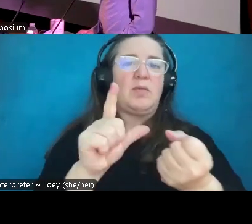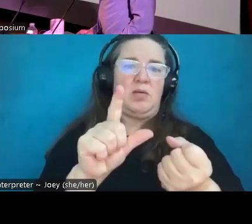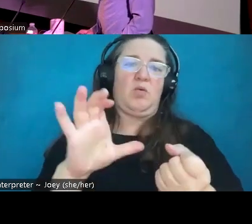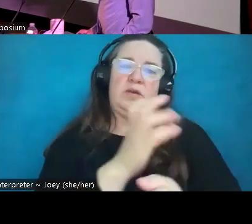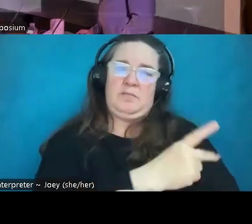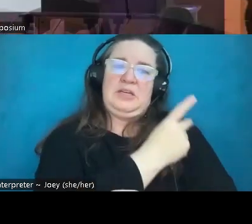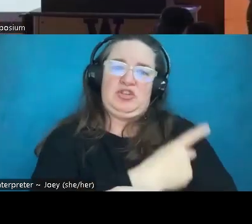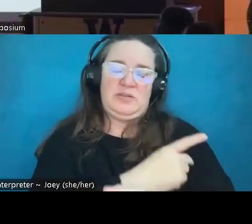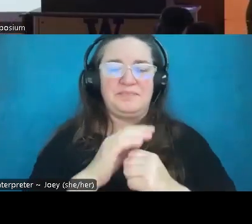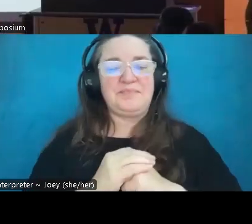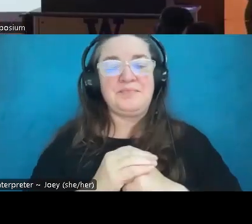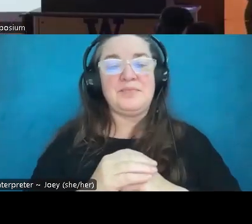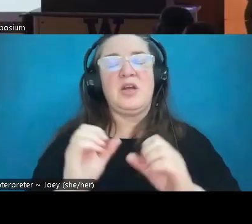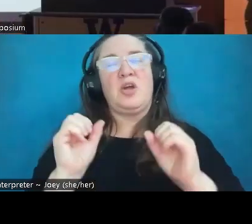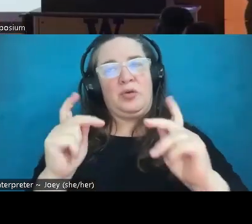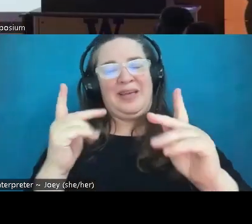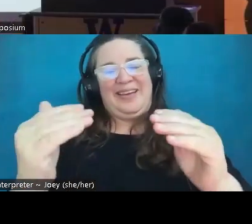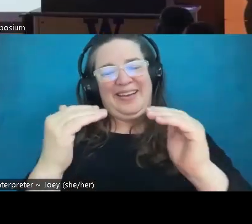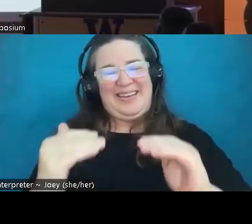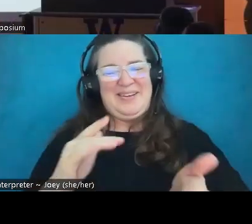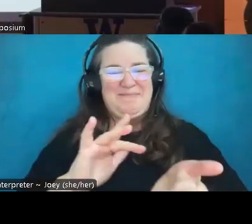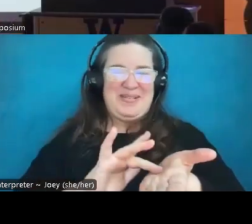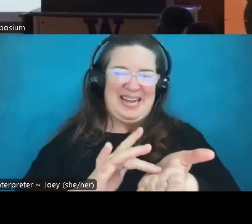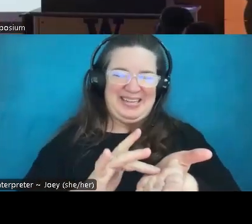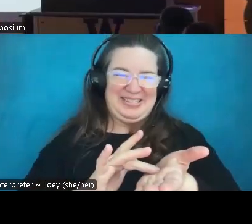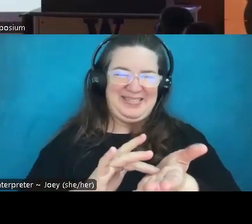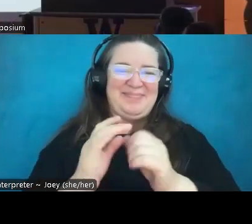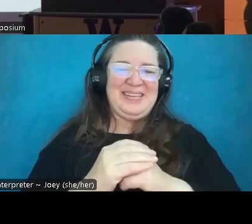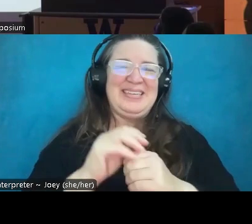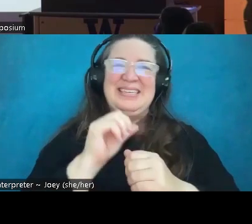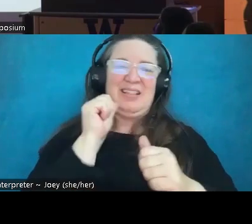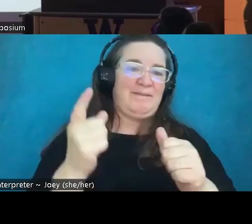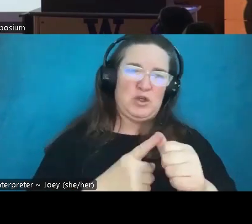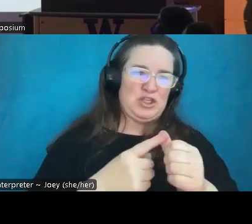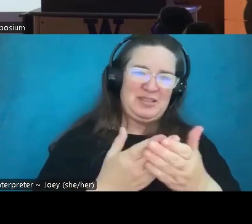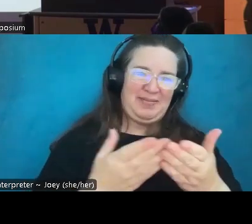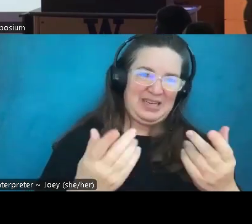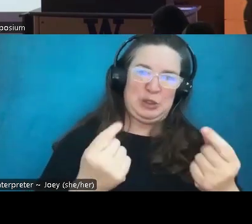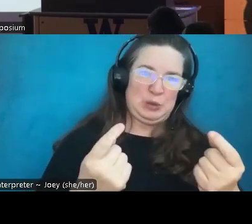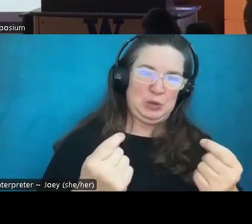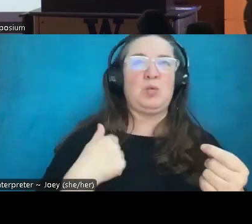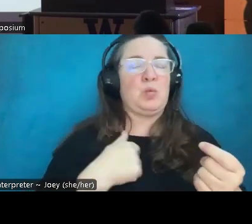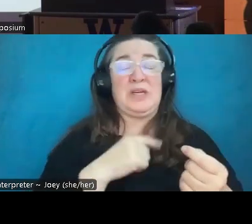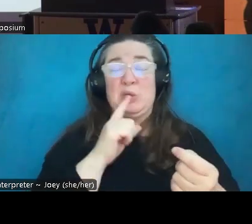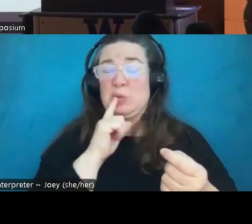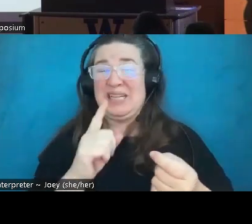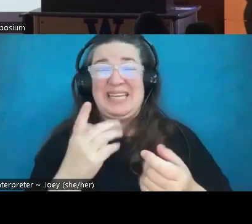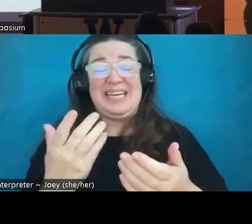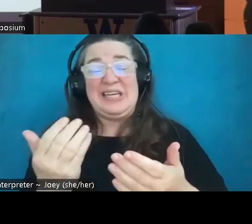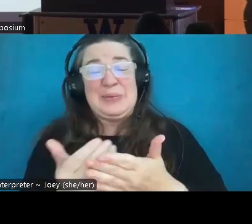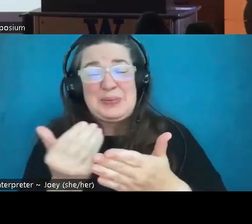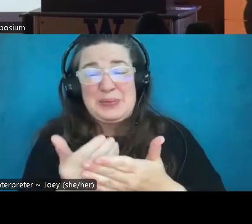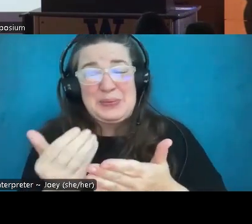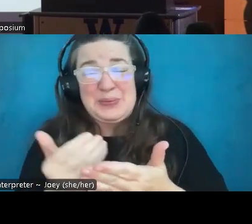Okay, medications. It's not first line. I mean, we're really in kind of uncharted waters here in prescribing for these patients,